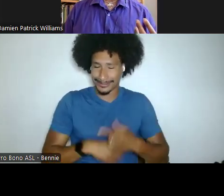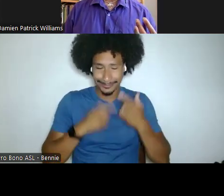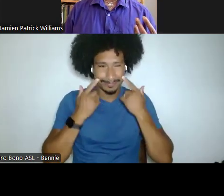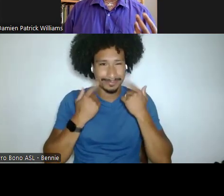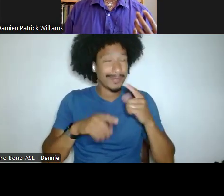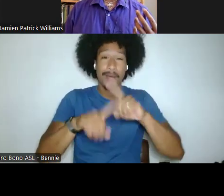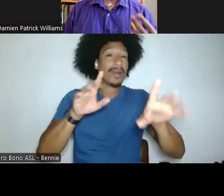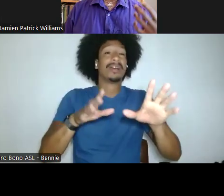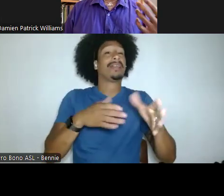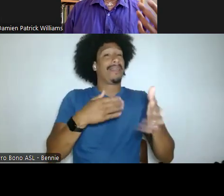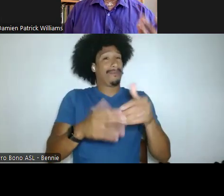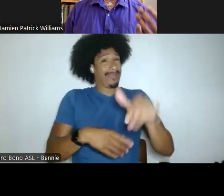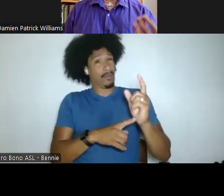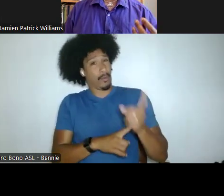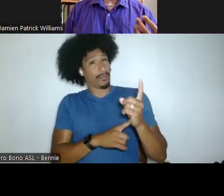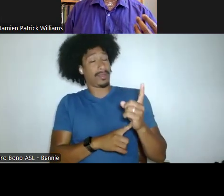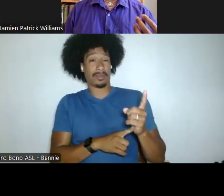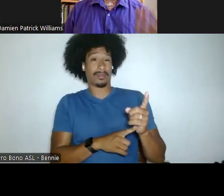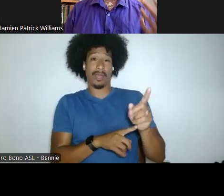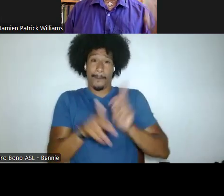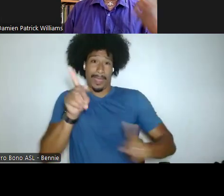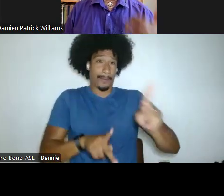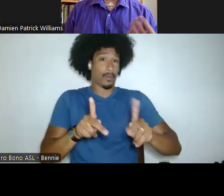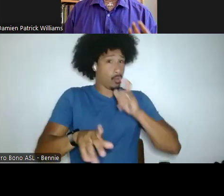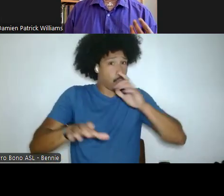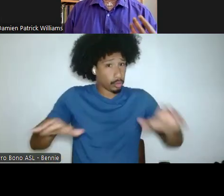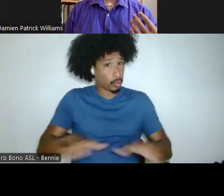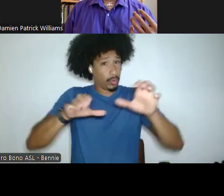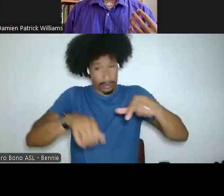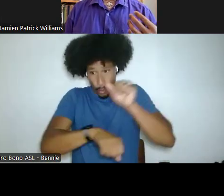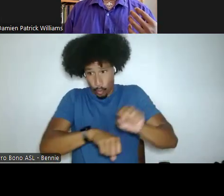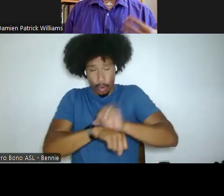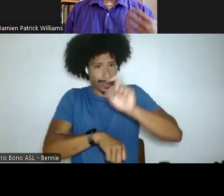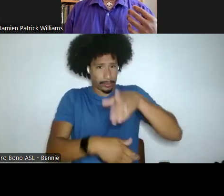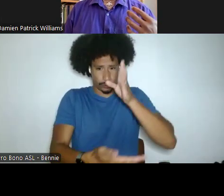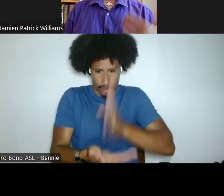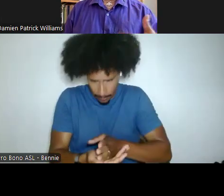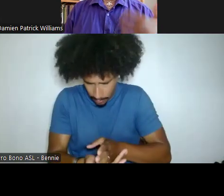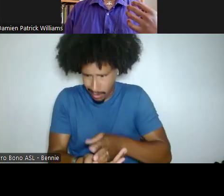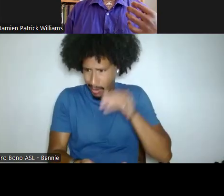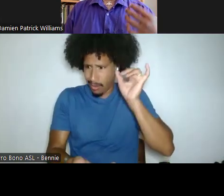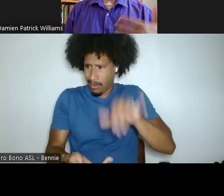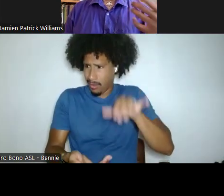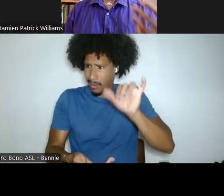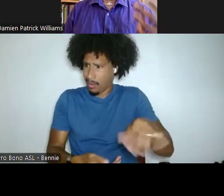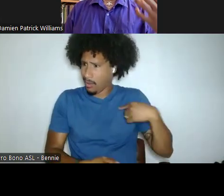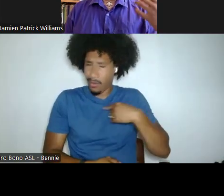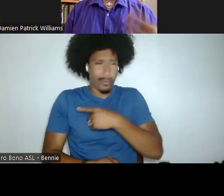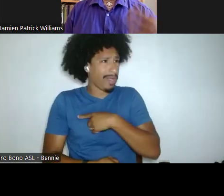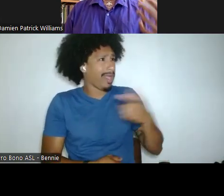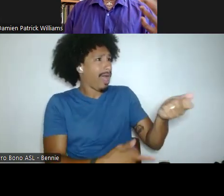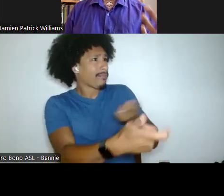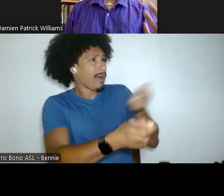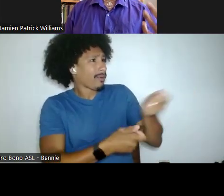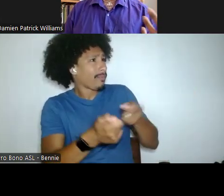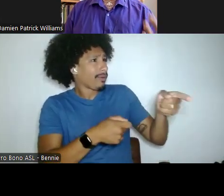was something where the people who were doing this work had to stop and confront the fact that they were ostensibly working with and had